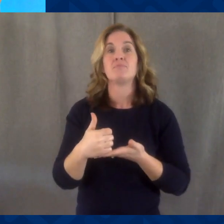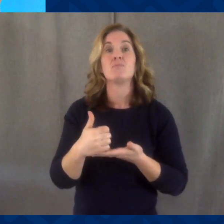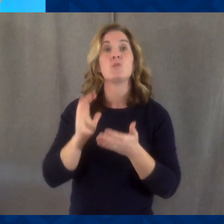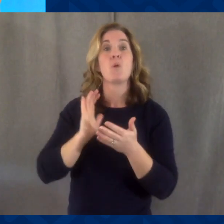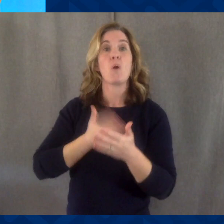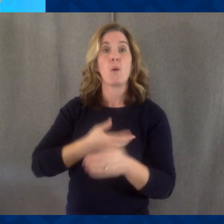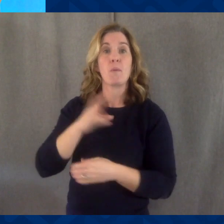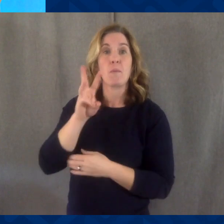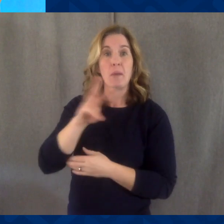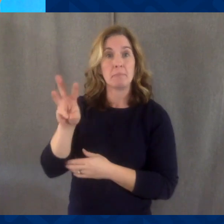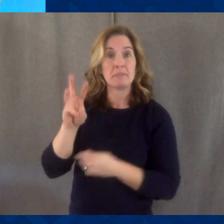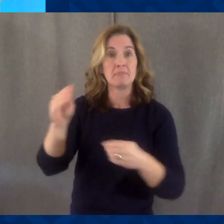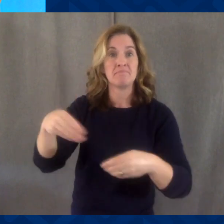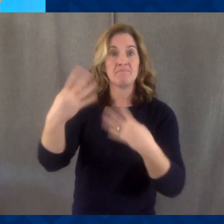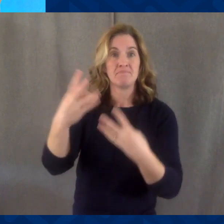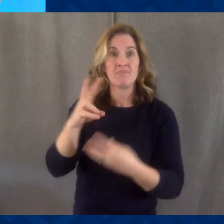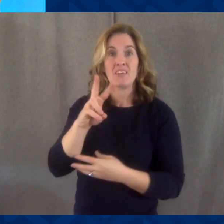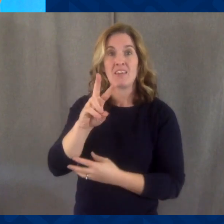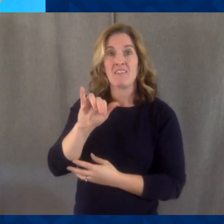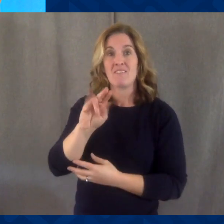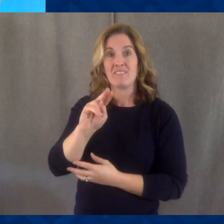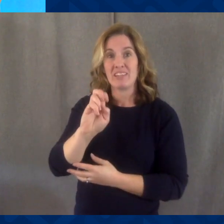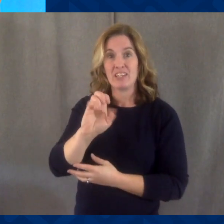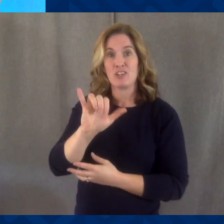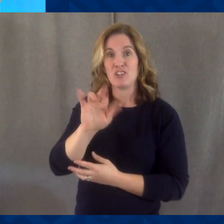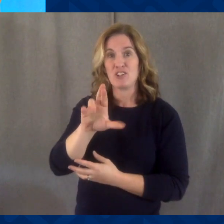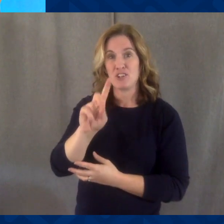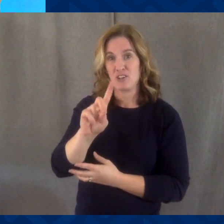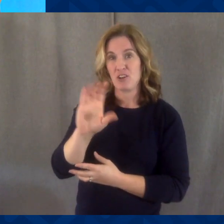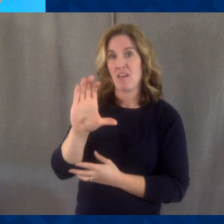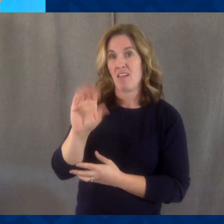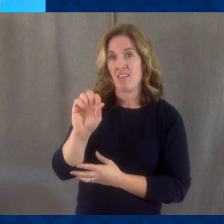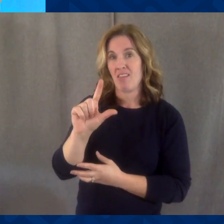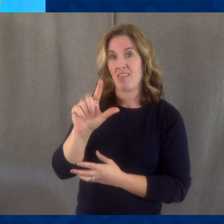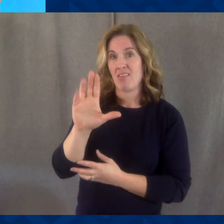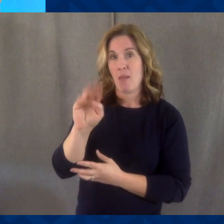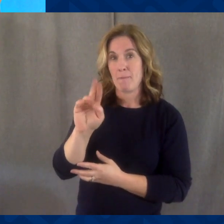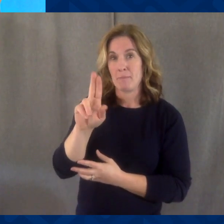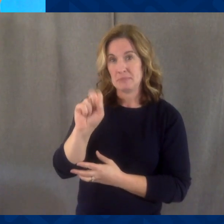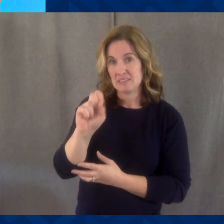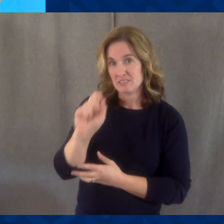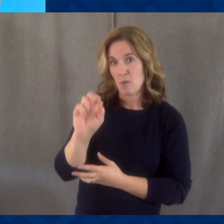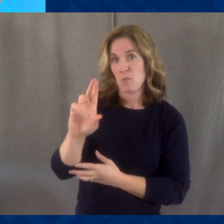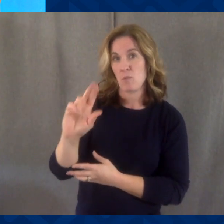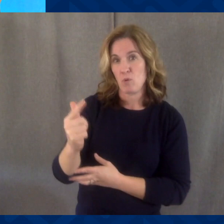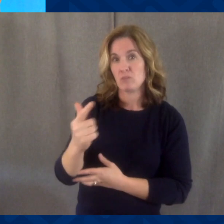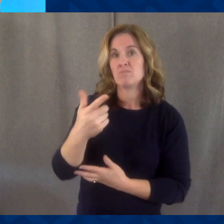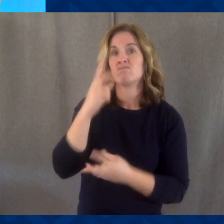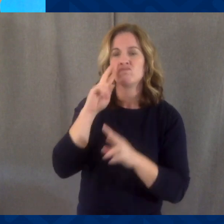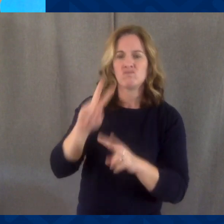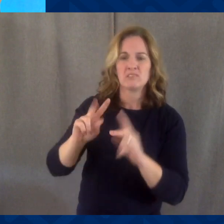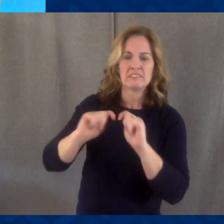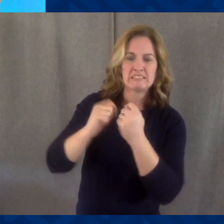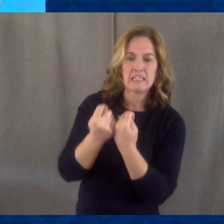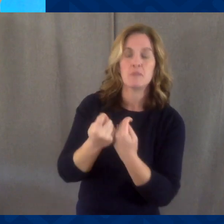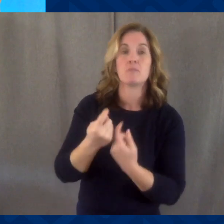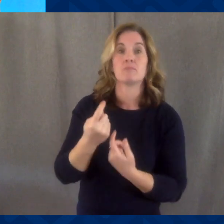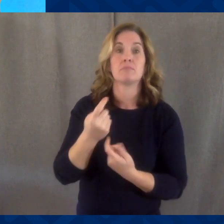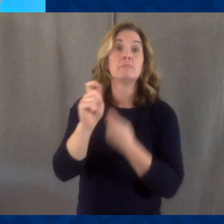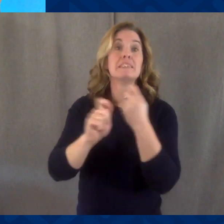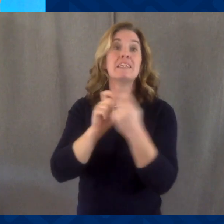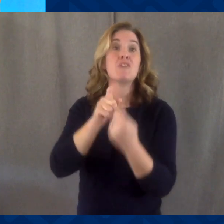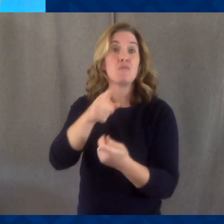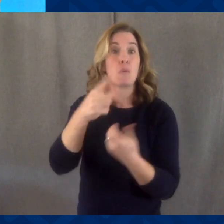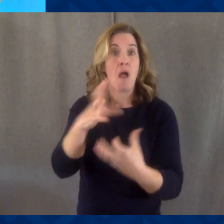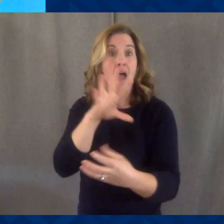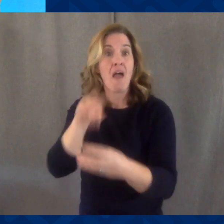website, vineyardcolumbus.org, and join a team, particularly if you would like to work with our kids. If you want to be where the